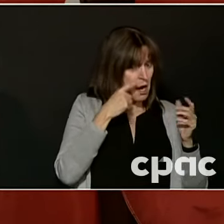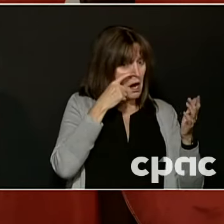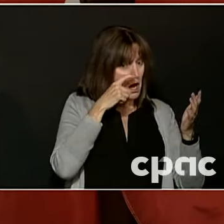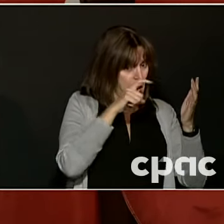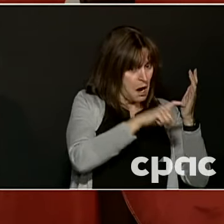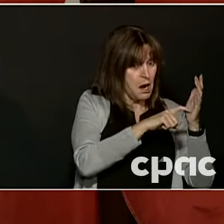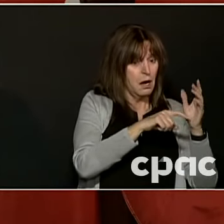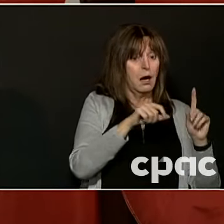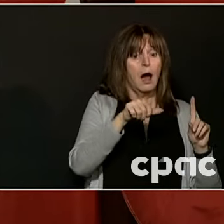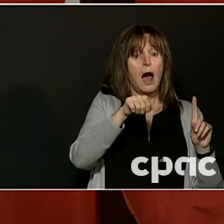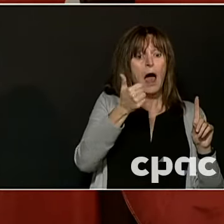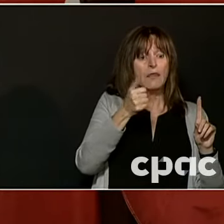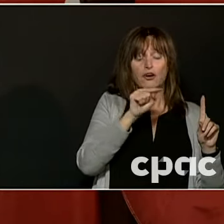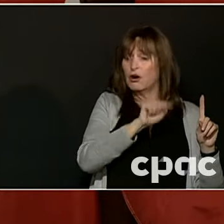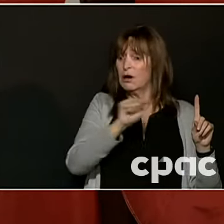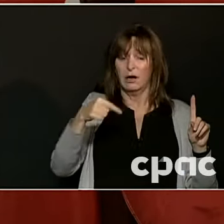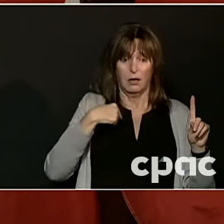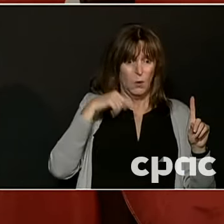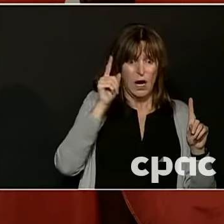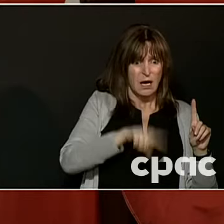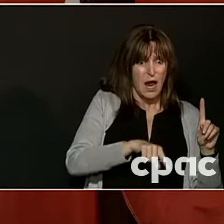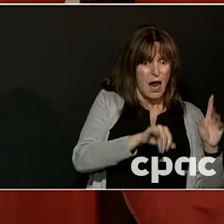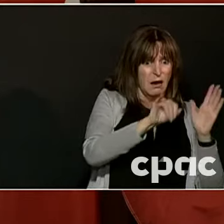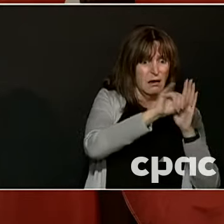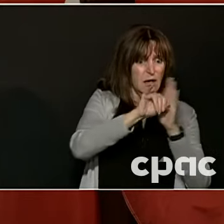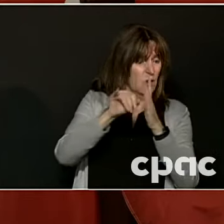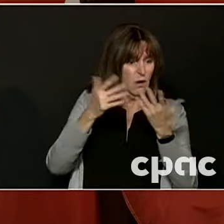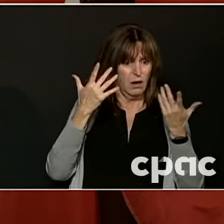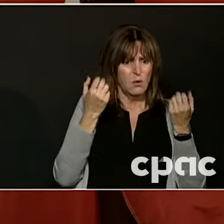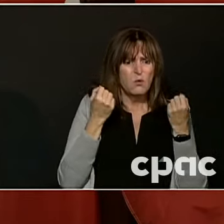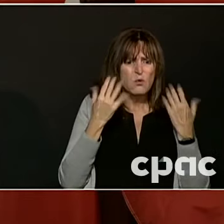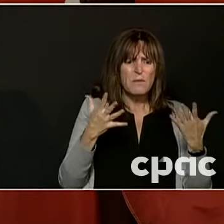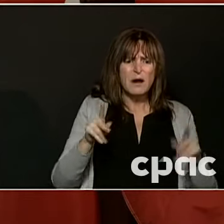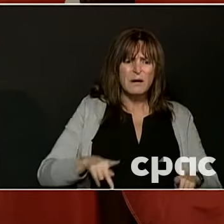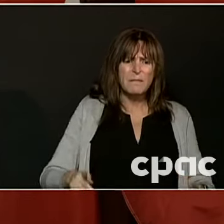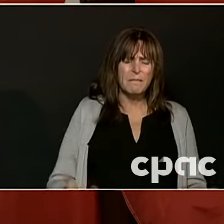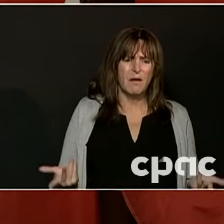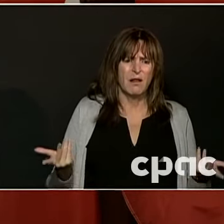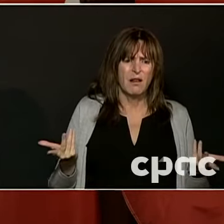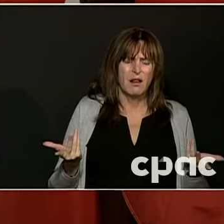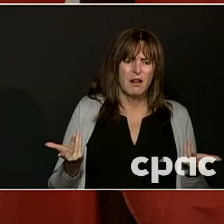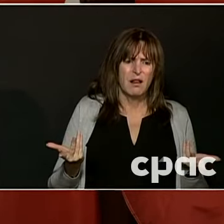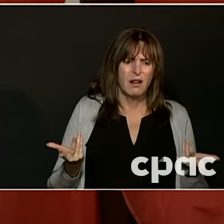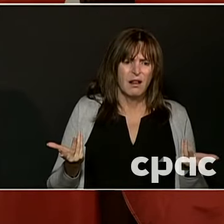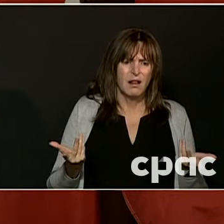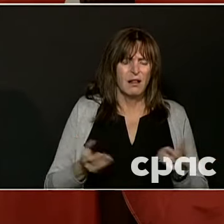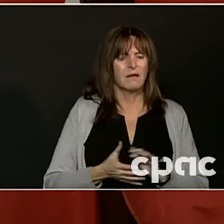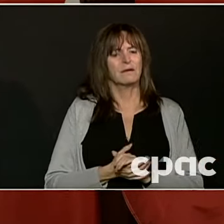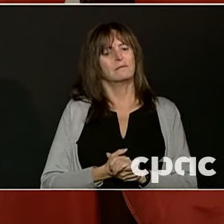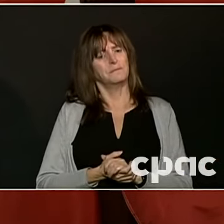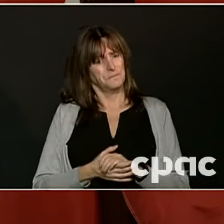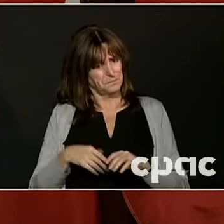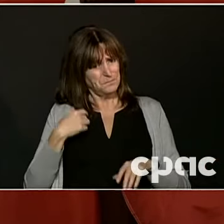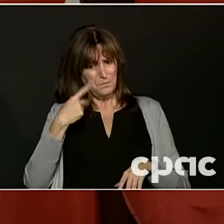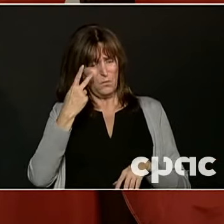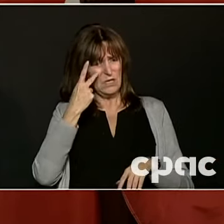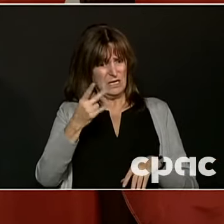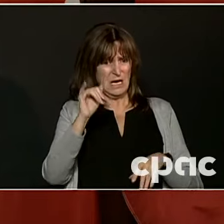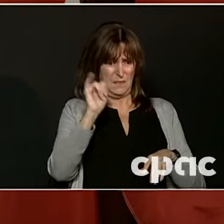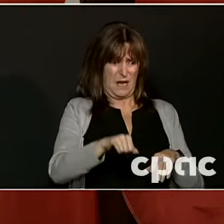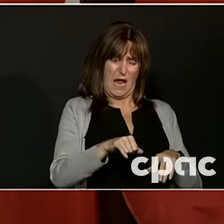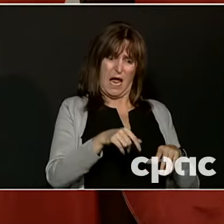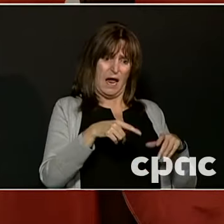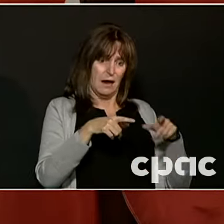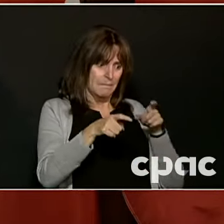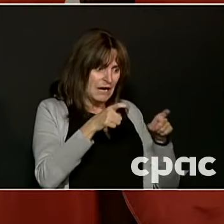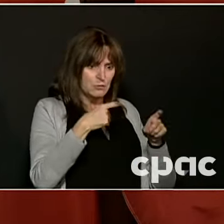these numbers increase over a certain amount, we start to see the case contact management sliding. And we hear interviews with people at that time. They